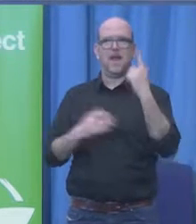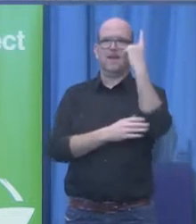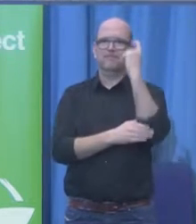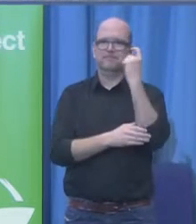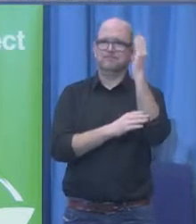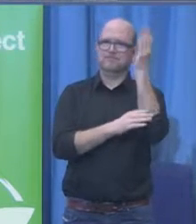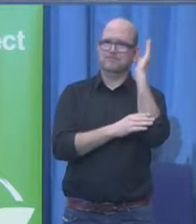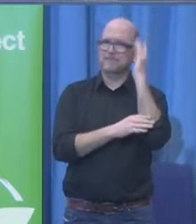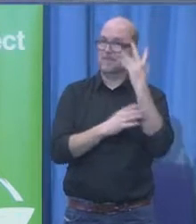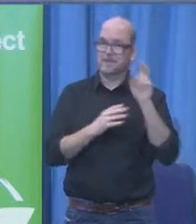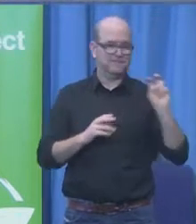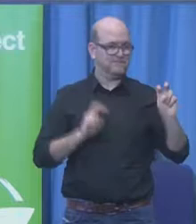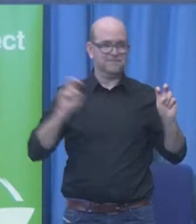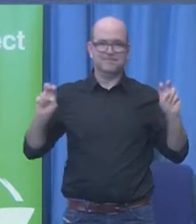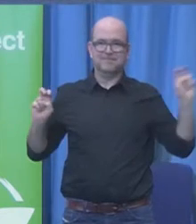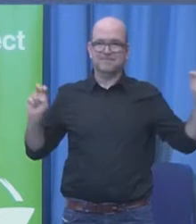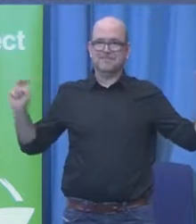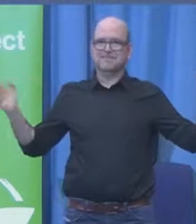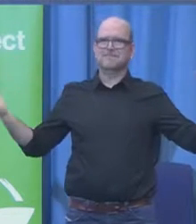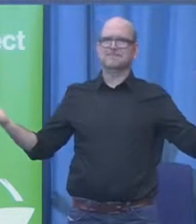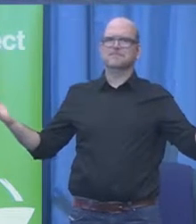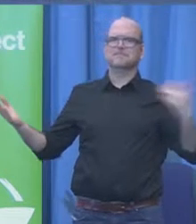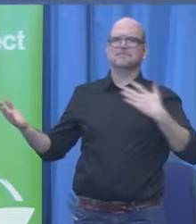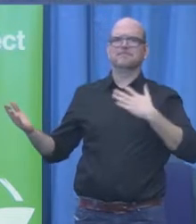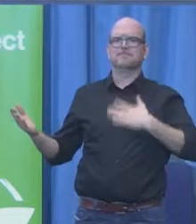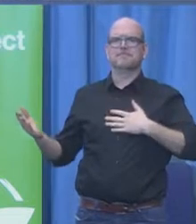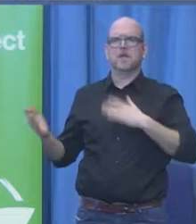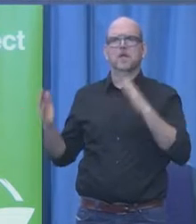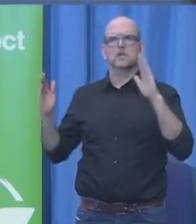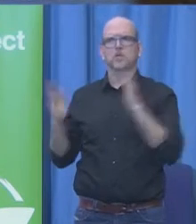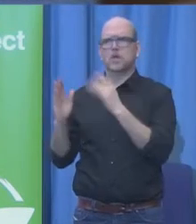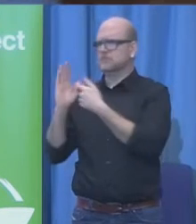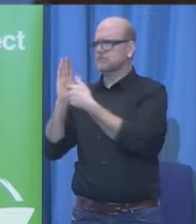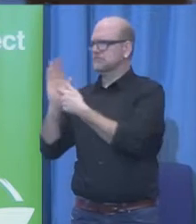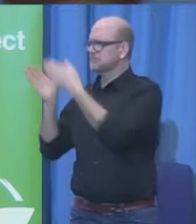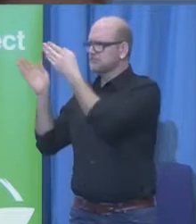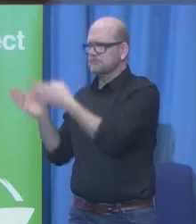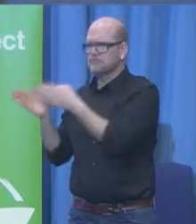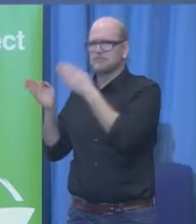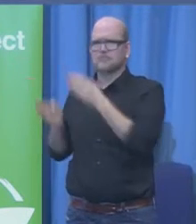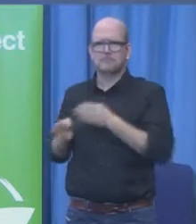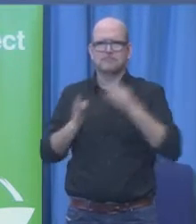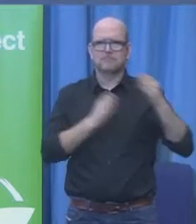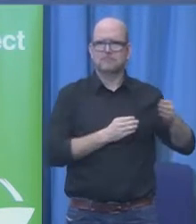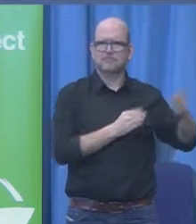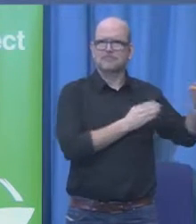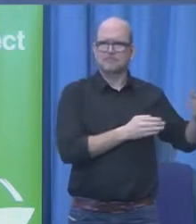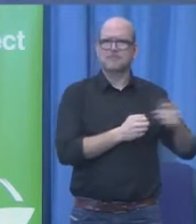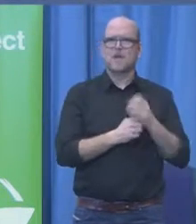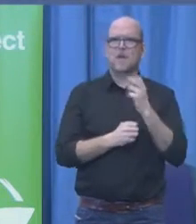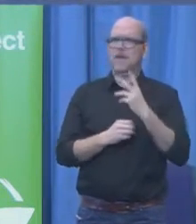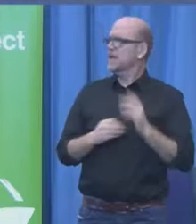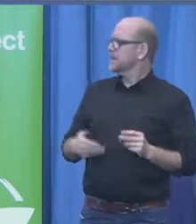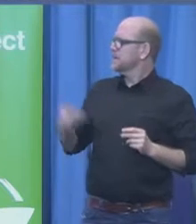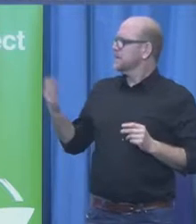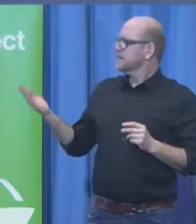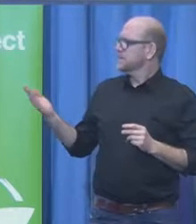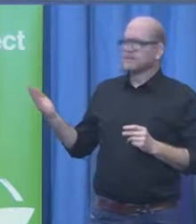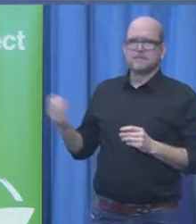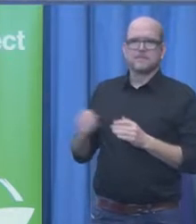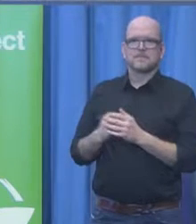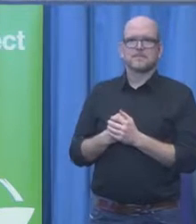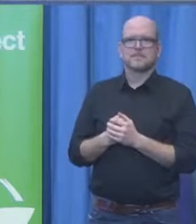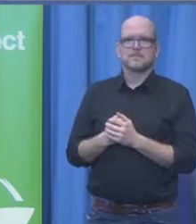Commission to introduce themselves a little bit more to you. So to my left, I have Senator Martin Conway